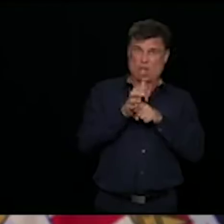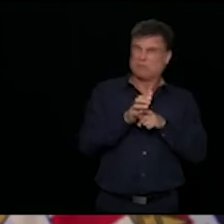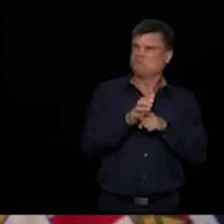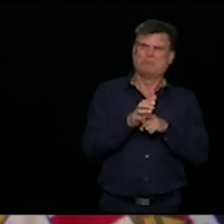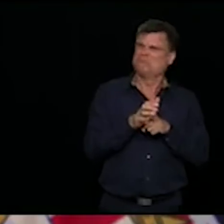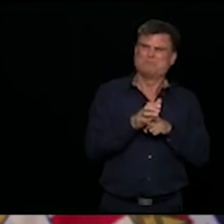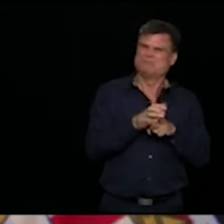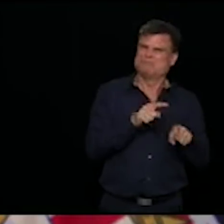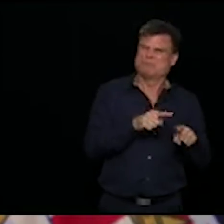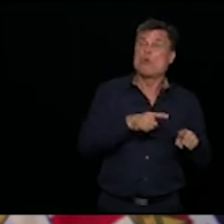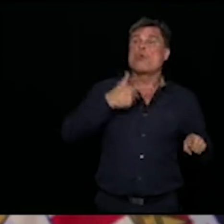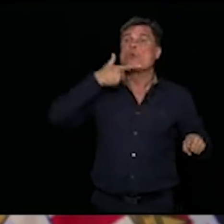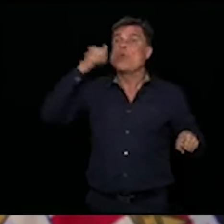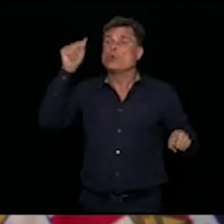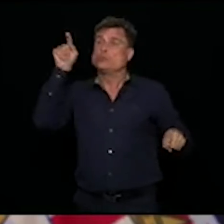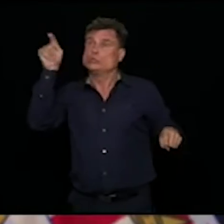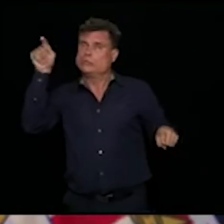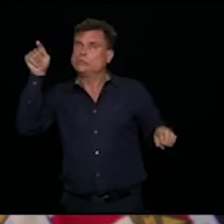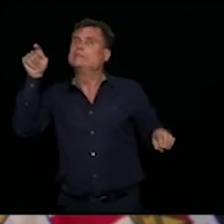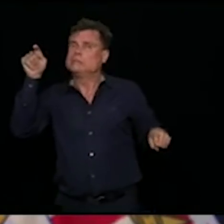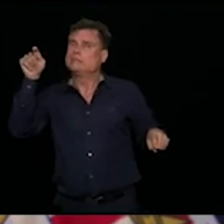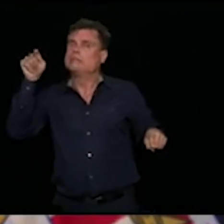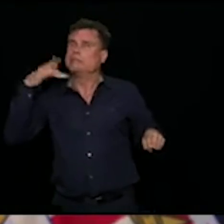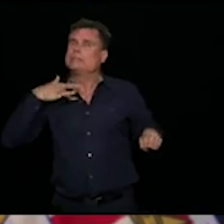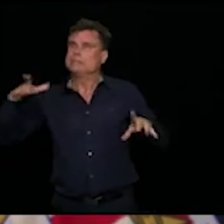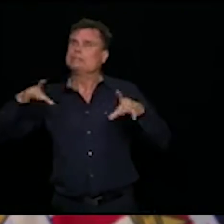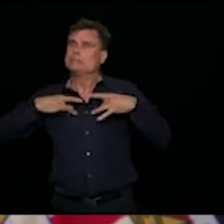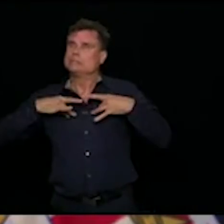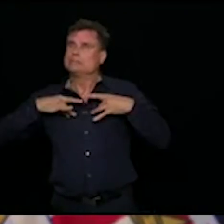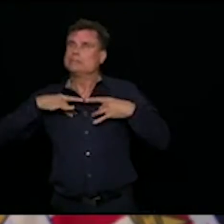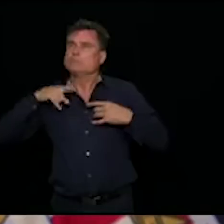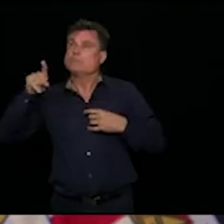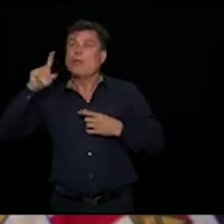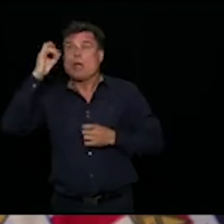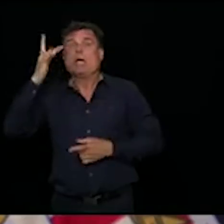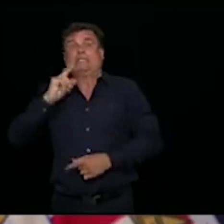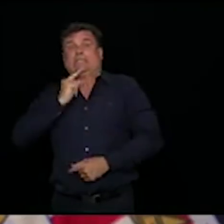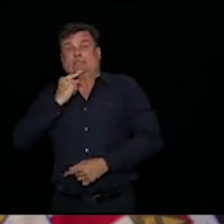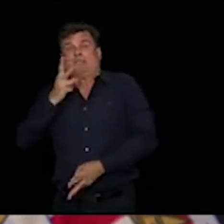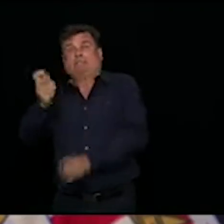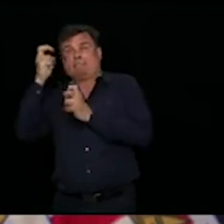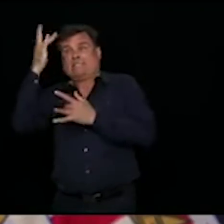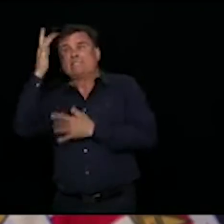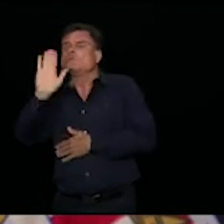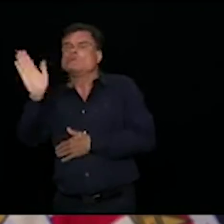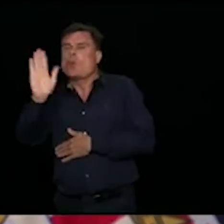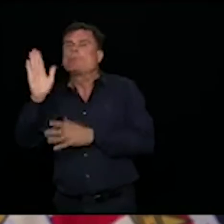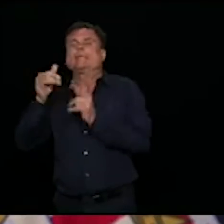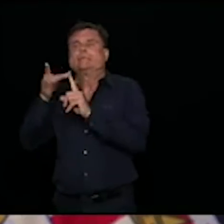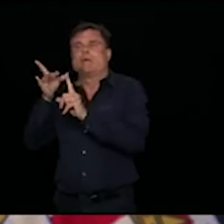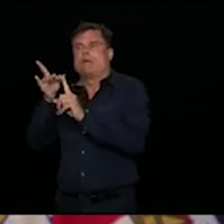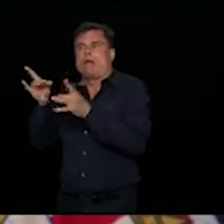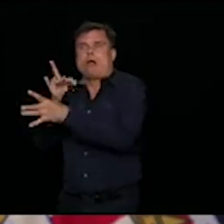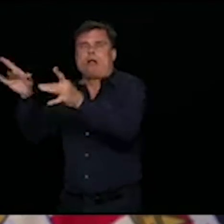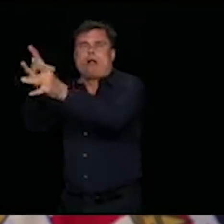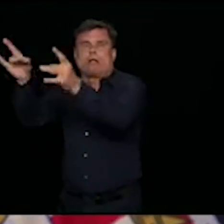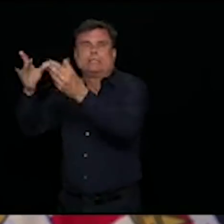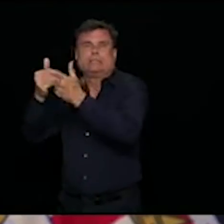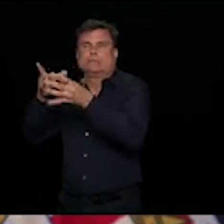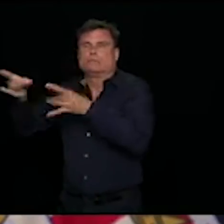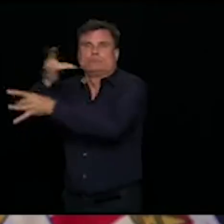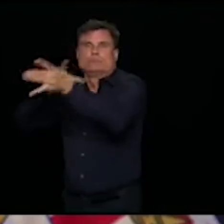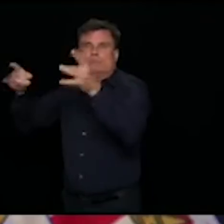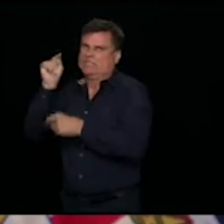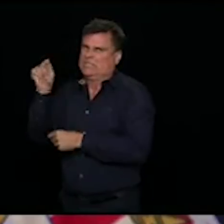it on to others, whereas older children are much more like young adults, where they often do not get severe infection, but they are